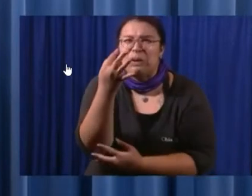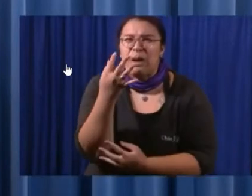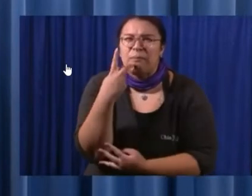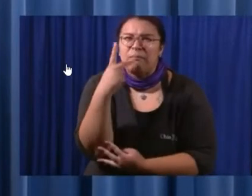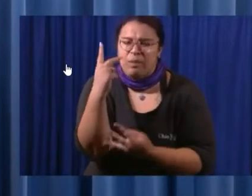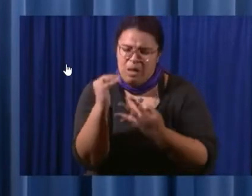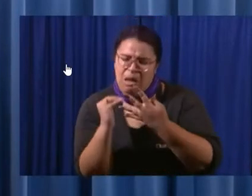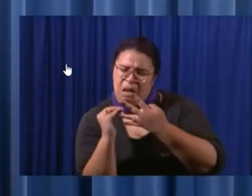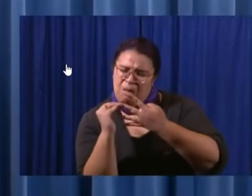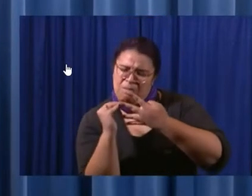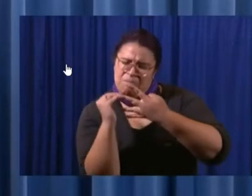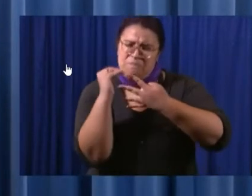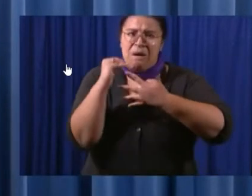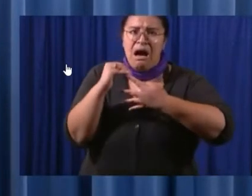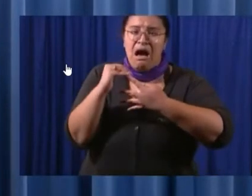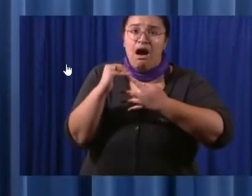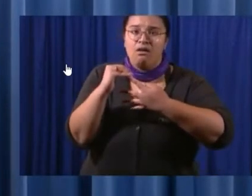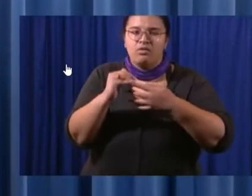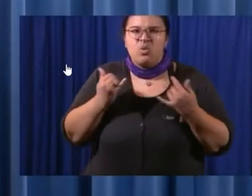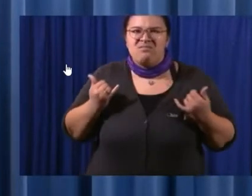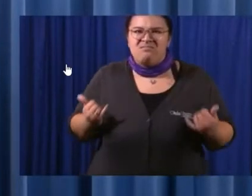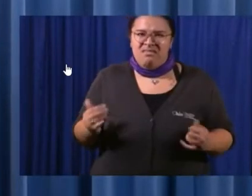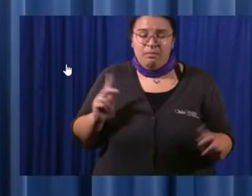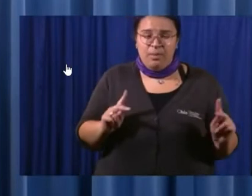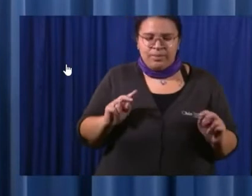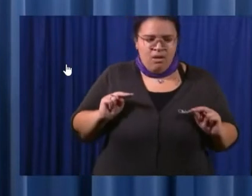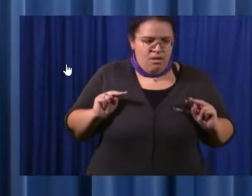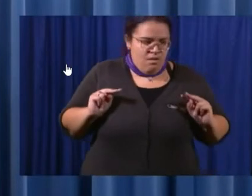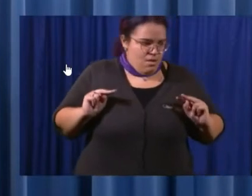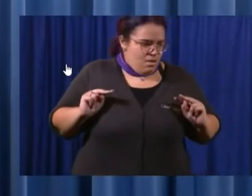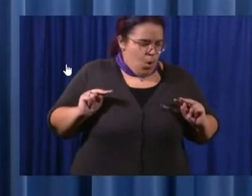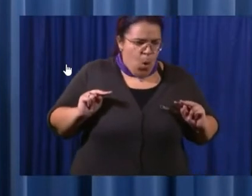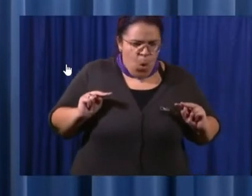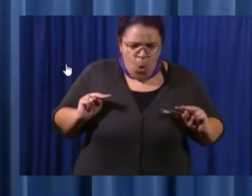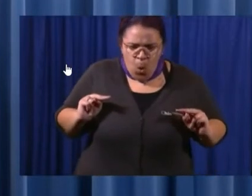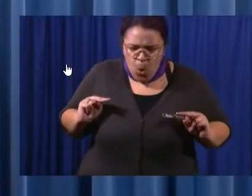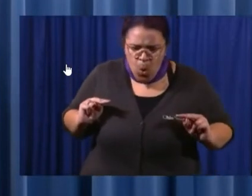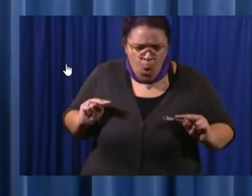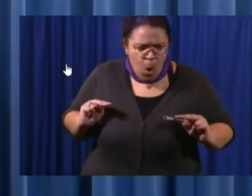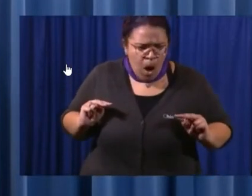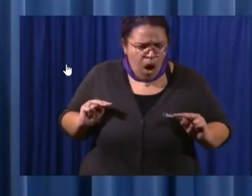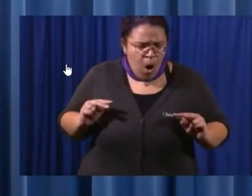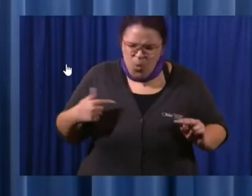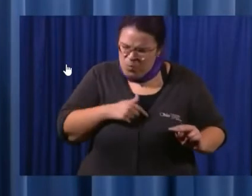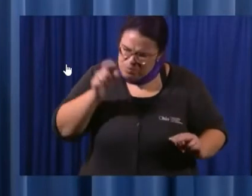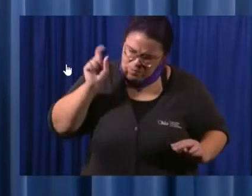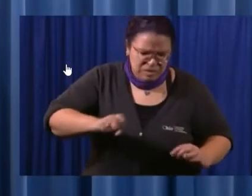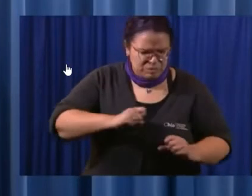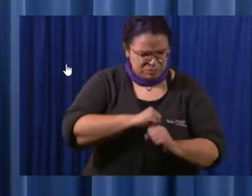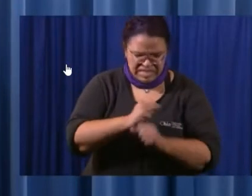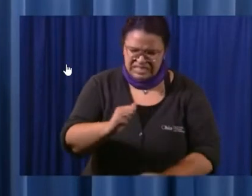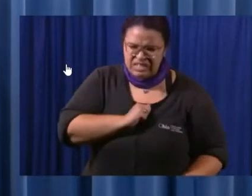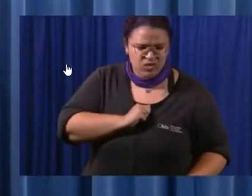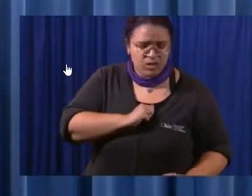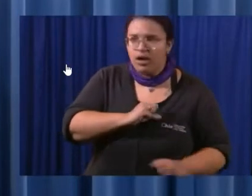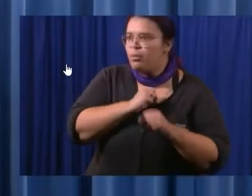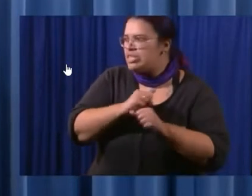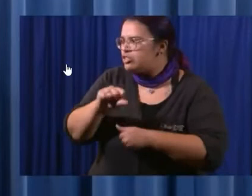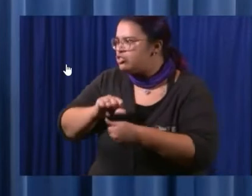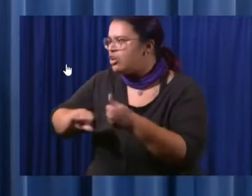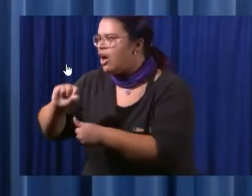in the fight of our lives, and we're literally fighting for lives. We're fighting for our future. We're fighting for our ability to